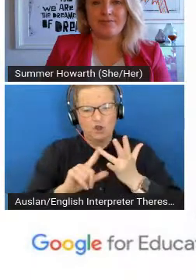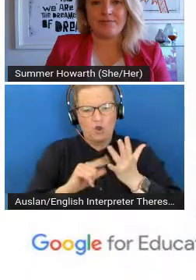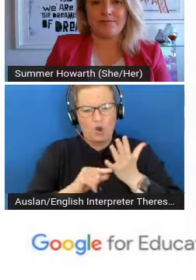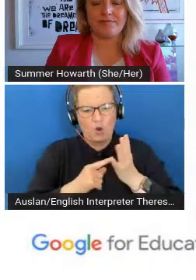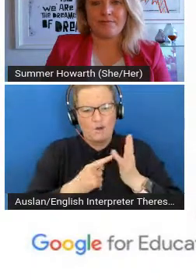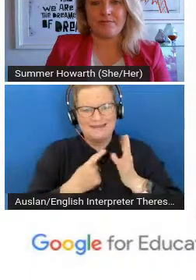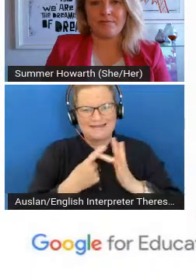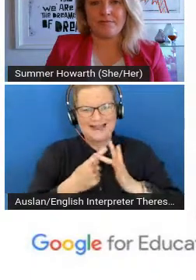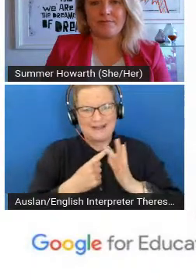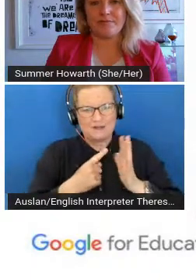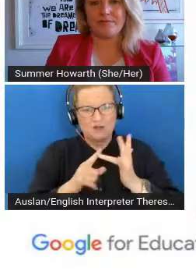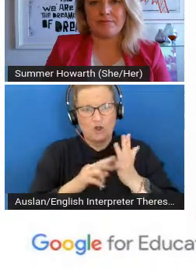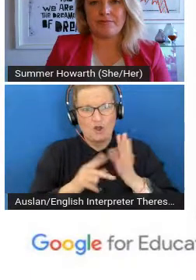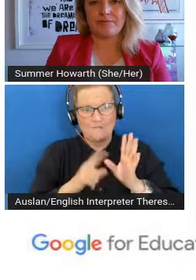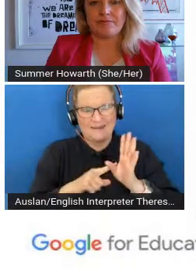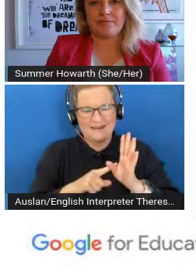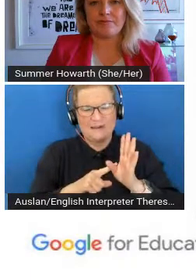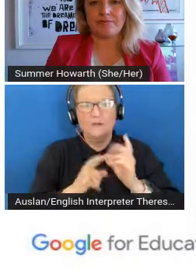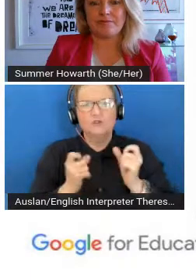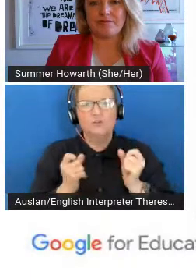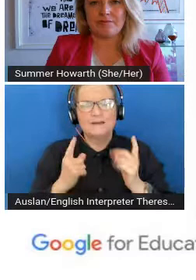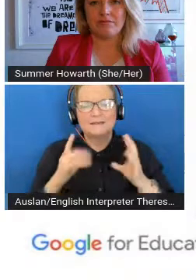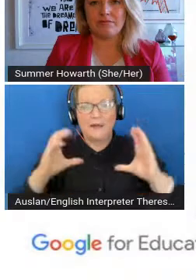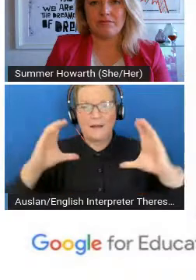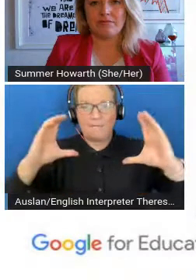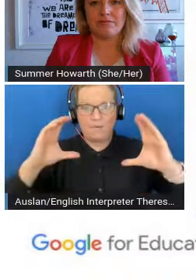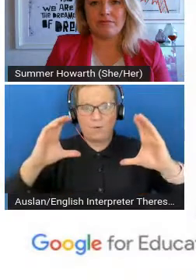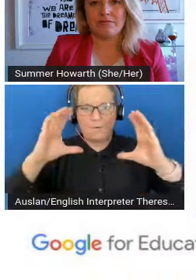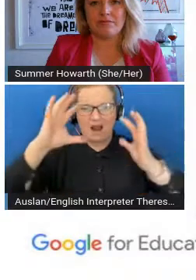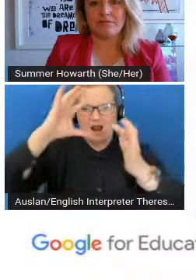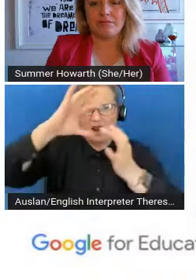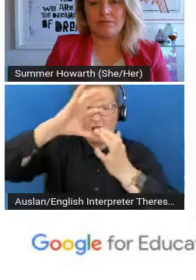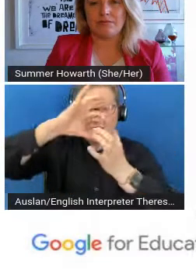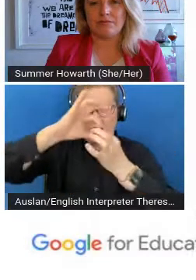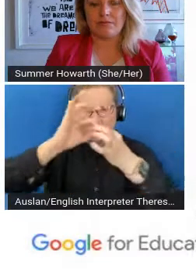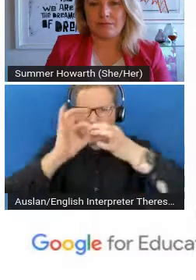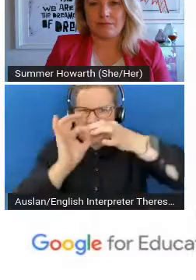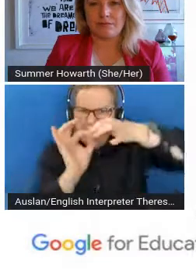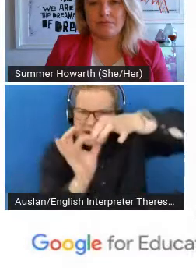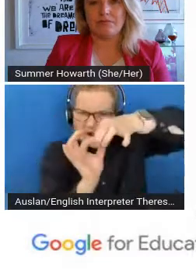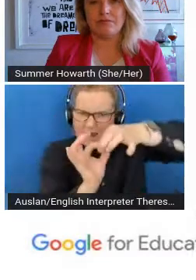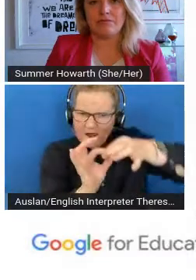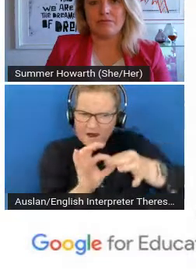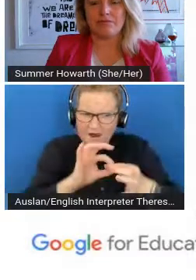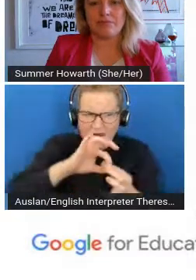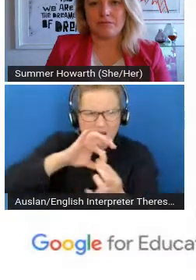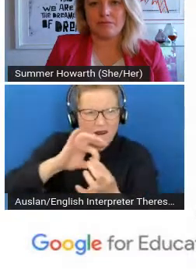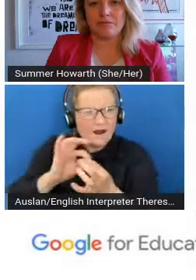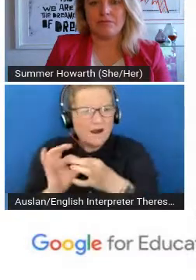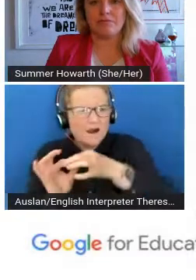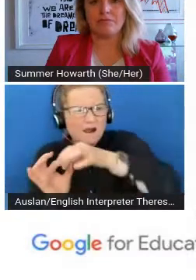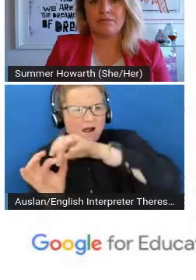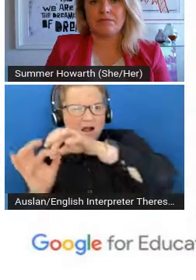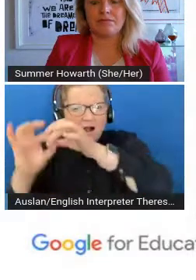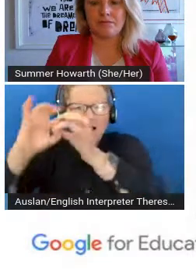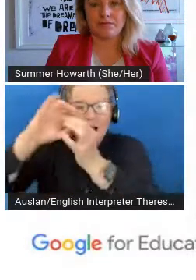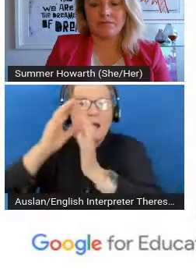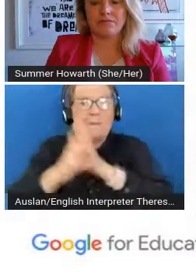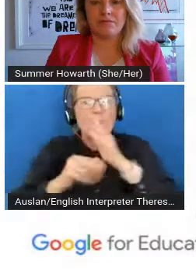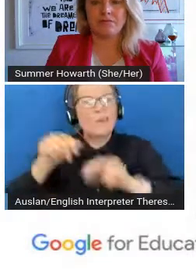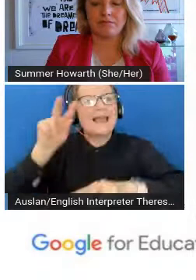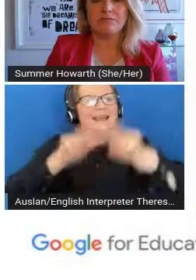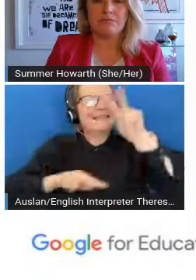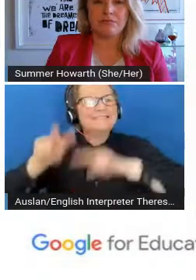to understand the interconnectedness of the pieces of a concept allows us to assess that concept really